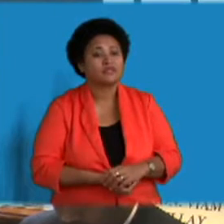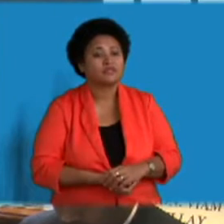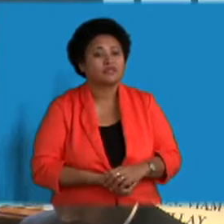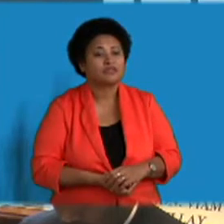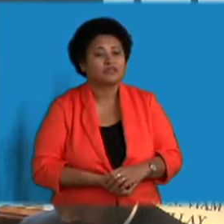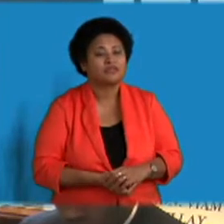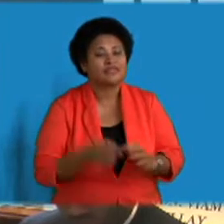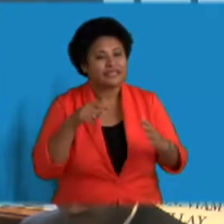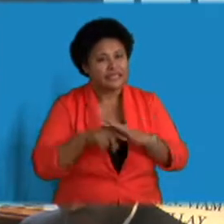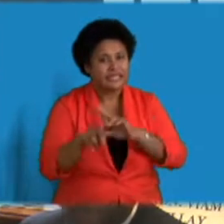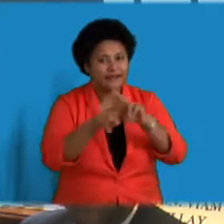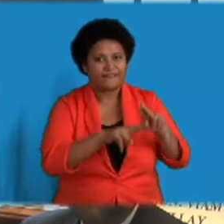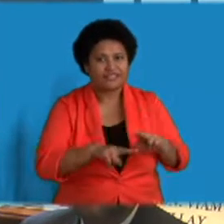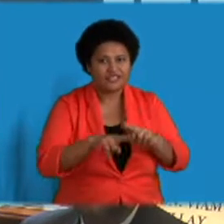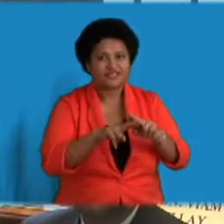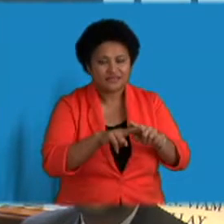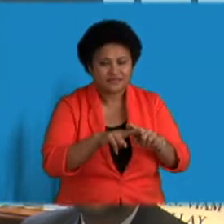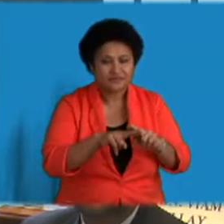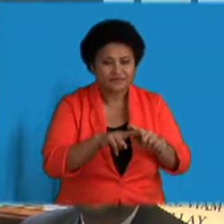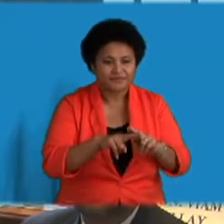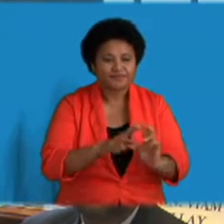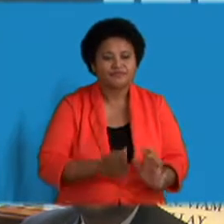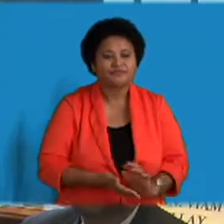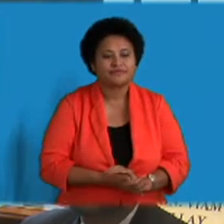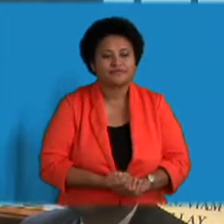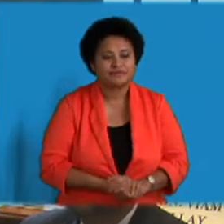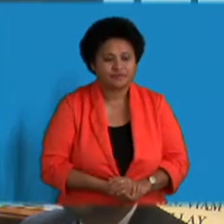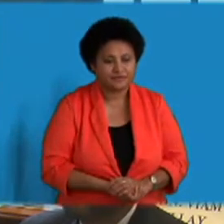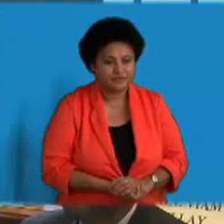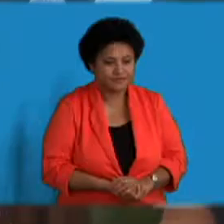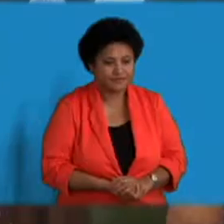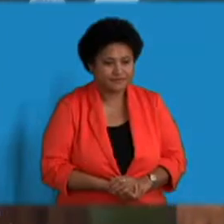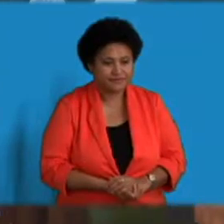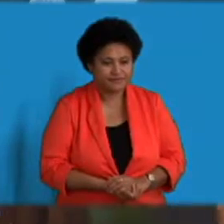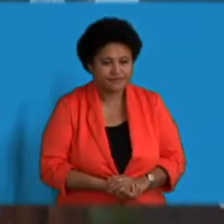around the country? Thank you, Madam Speaker. Thank you, Honorable Minister.